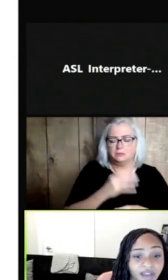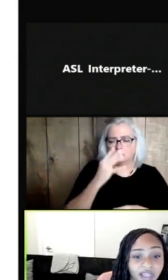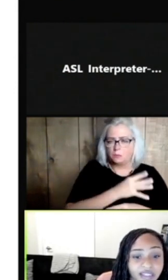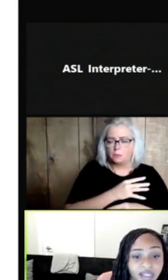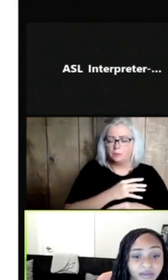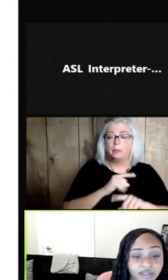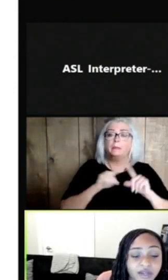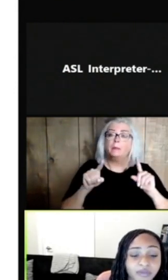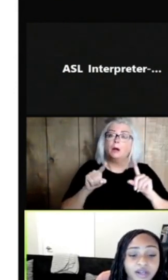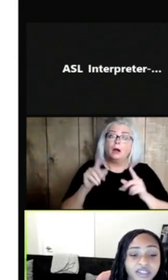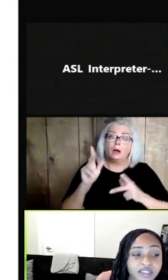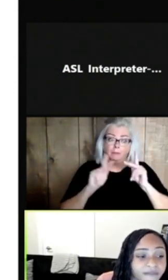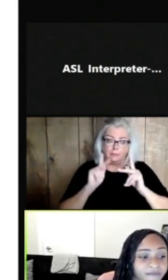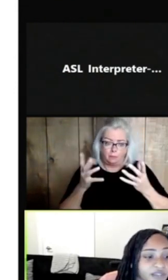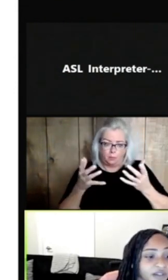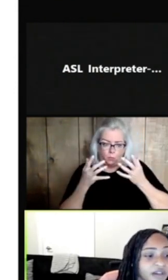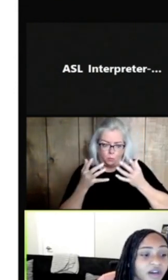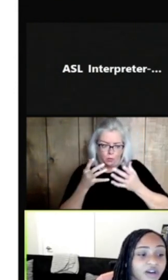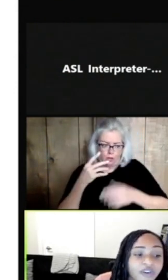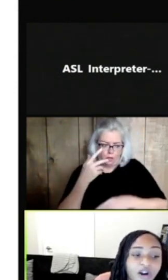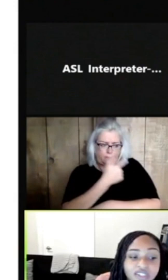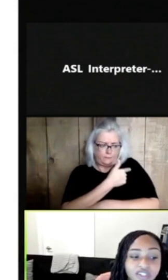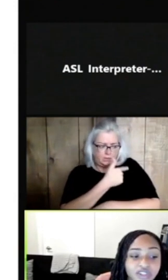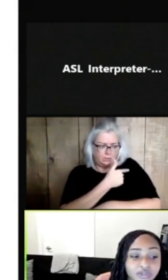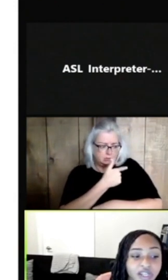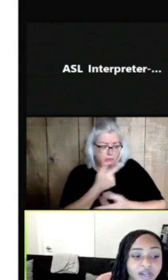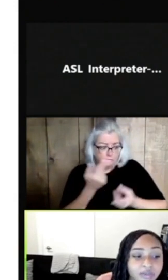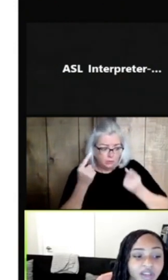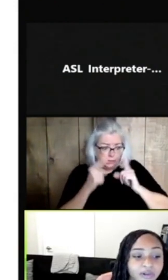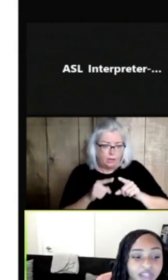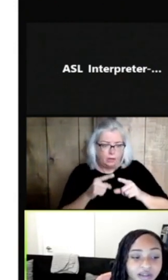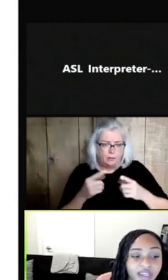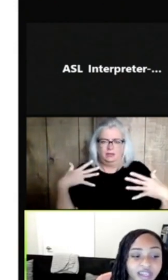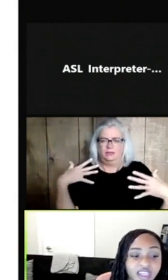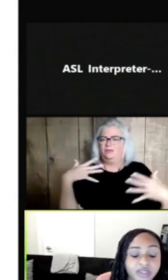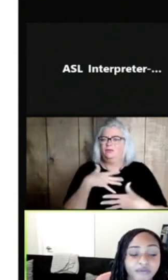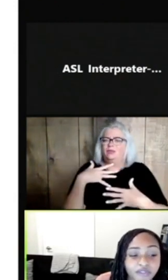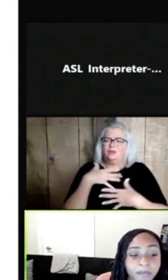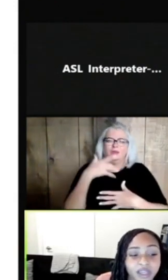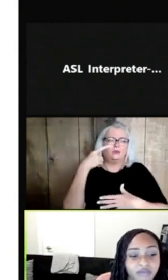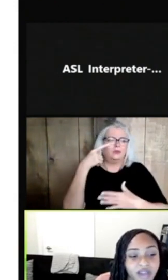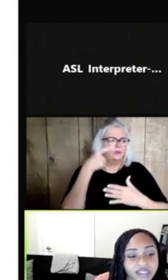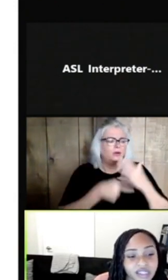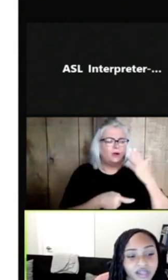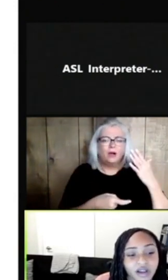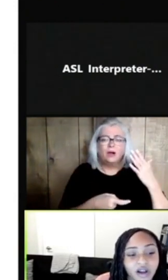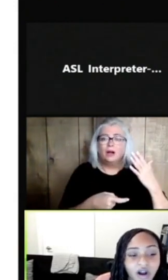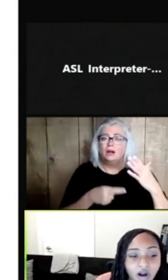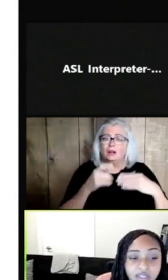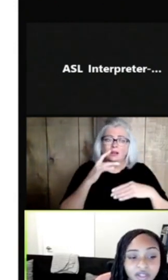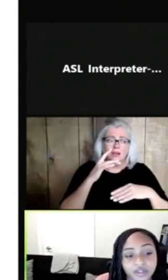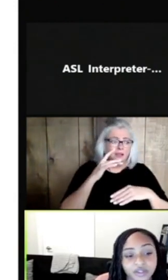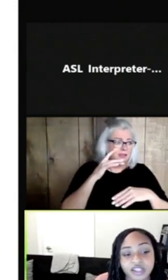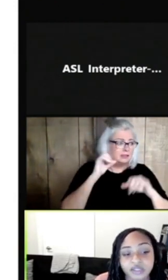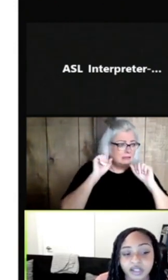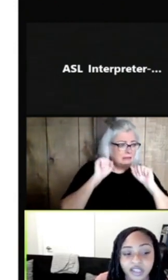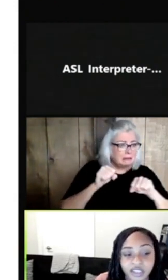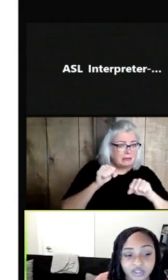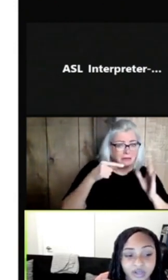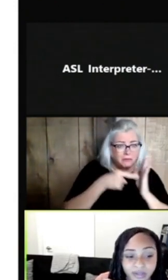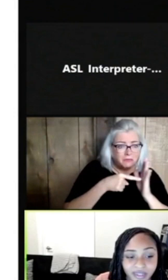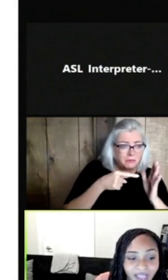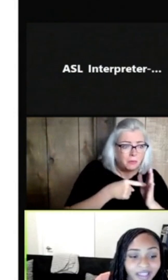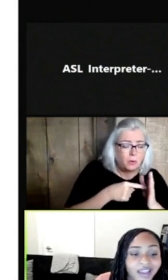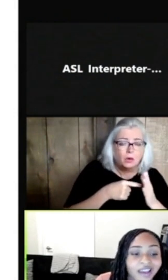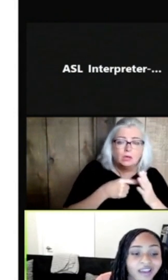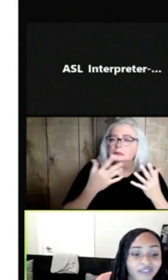to be vaccinated, we then run into that fear of costs associated with healthcare that keeps them from being vaccinated. Also, there has been an